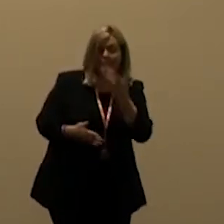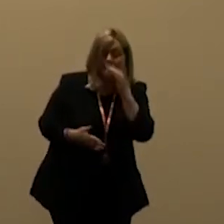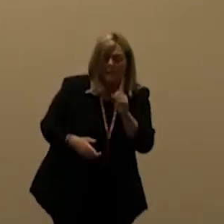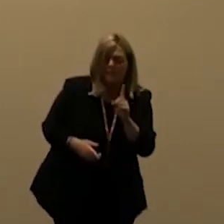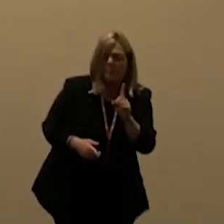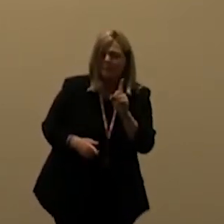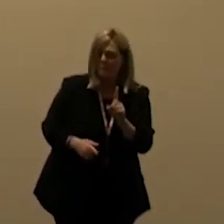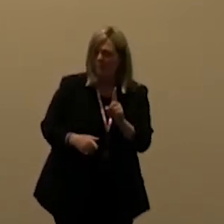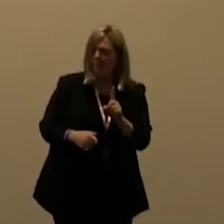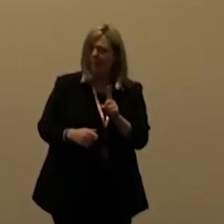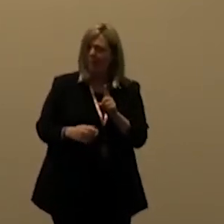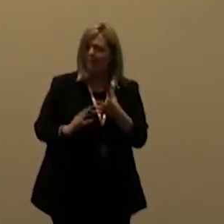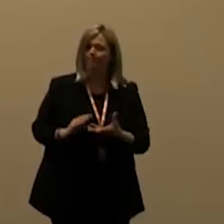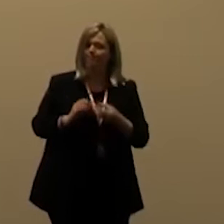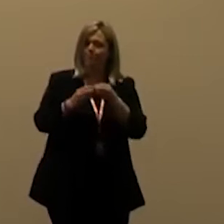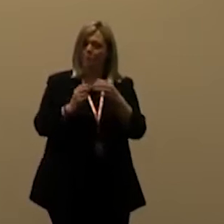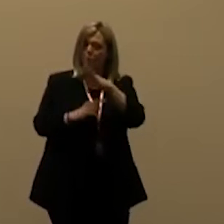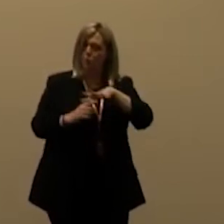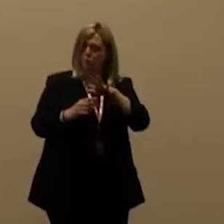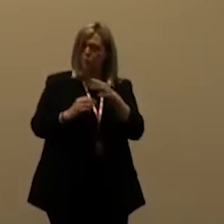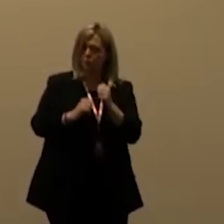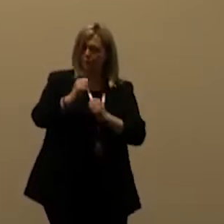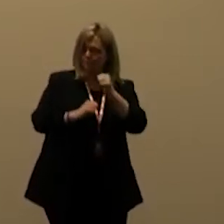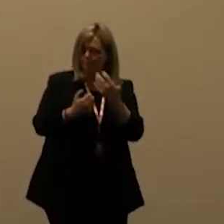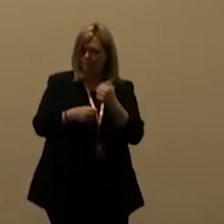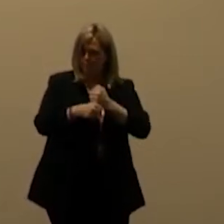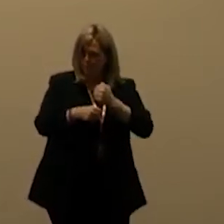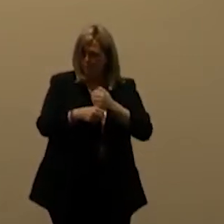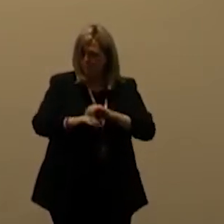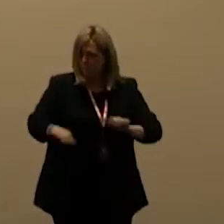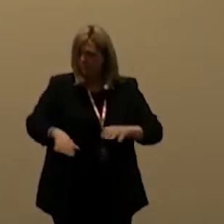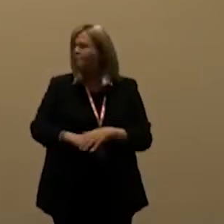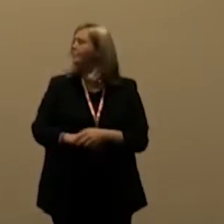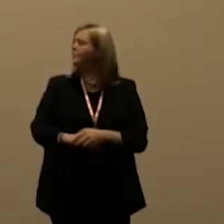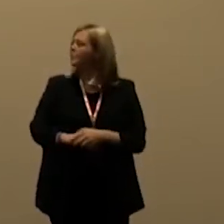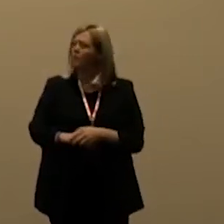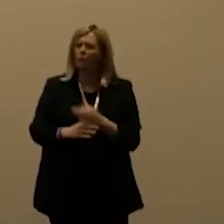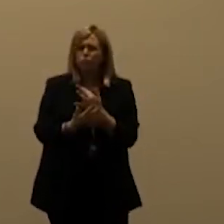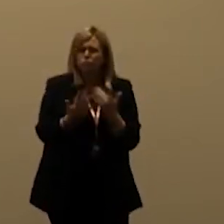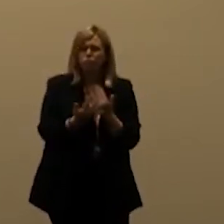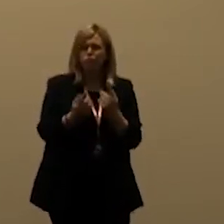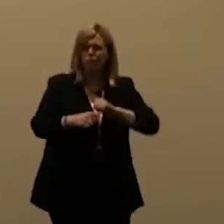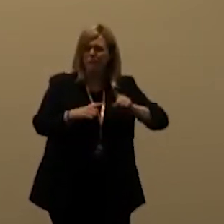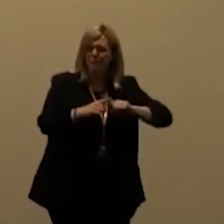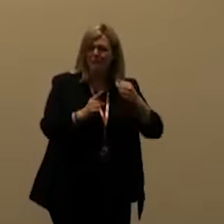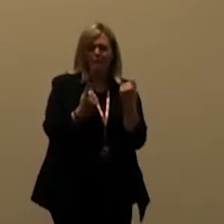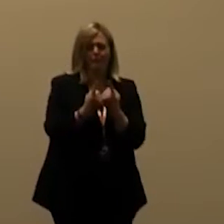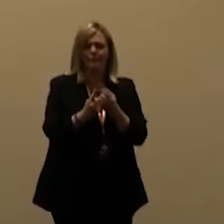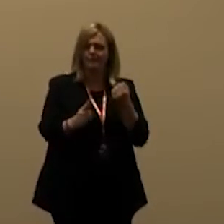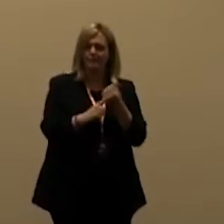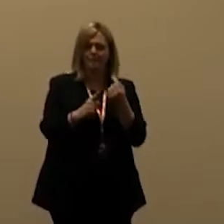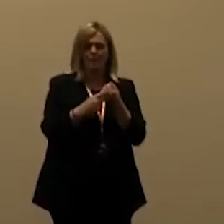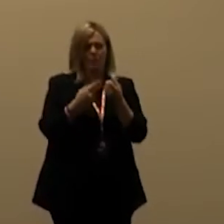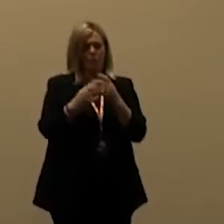form this social construct of a generation. But those things can have a massive impact on how we view